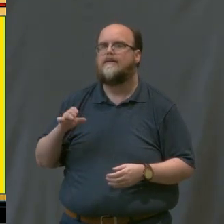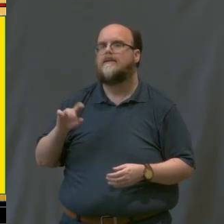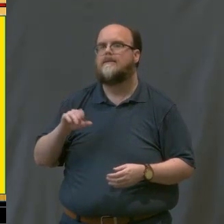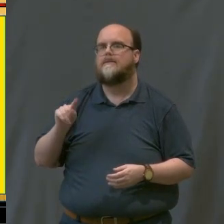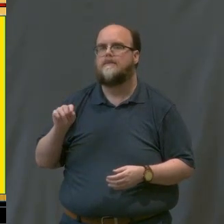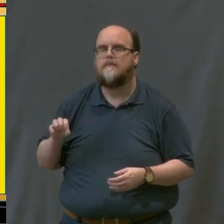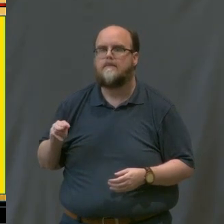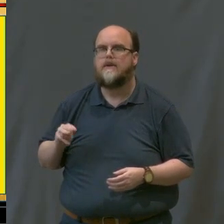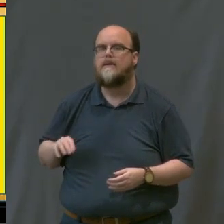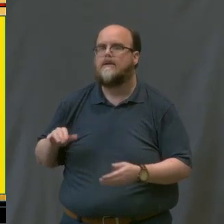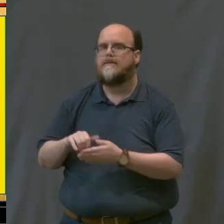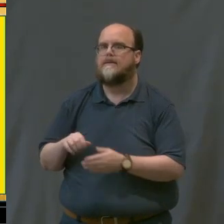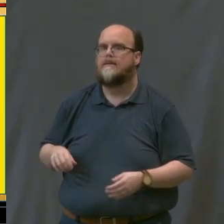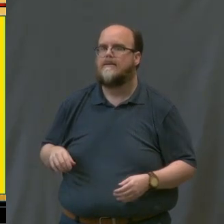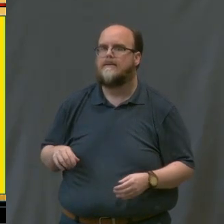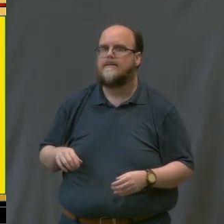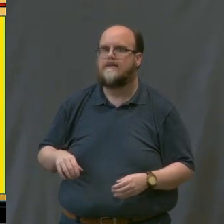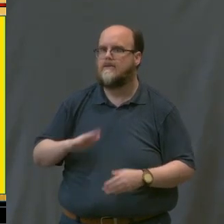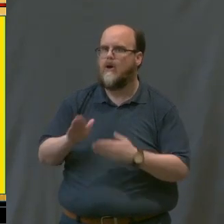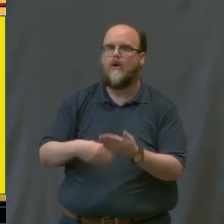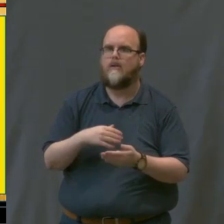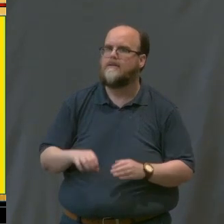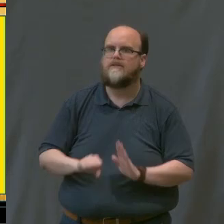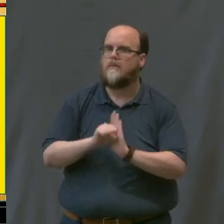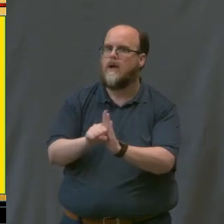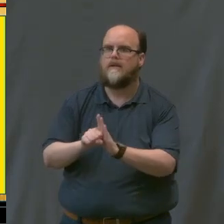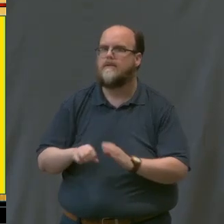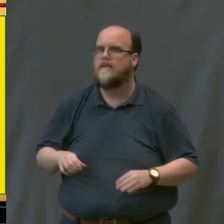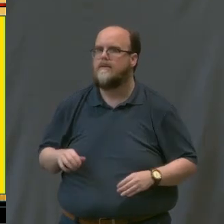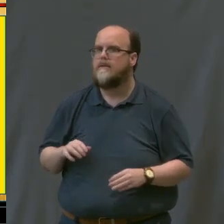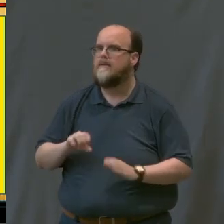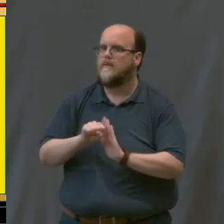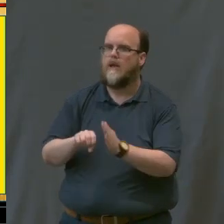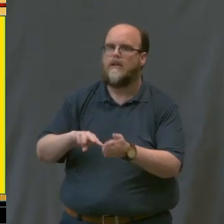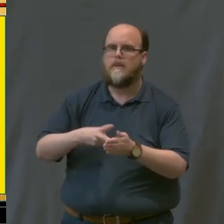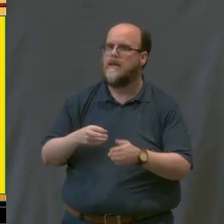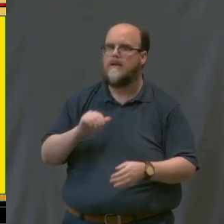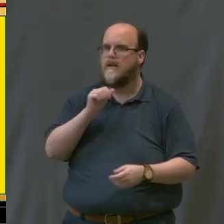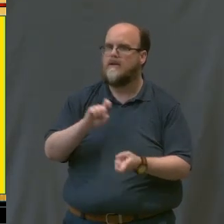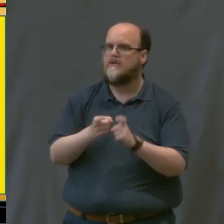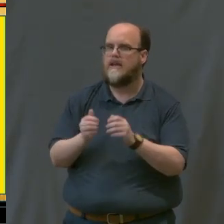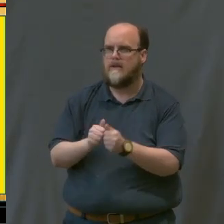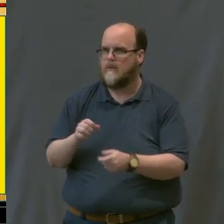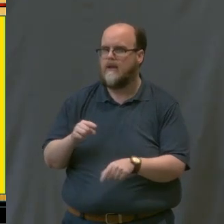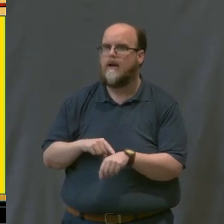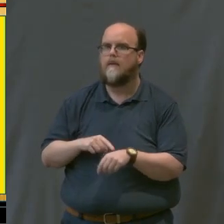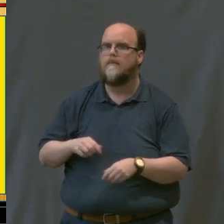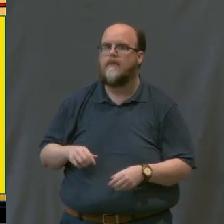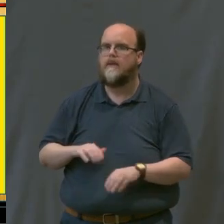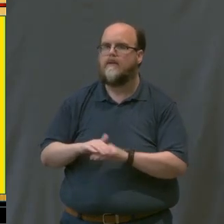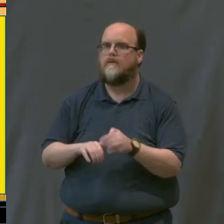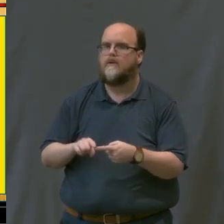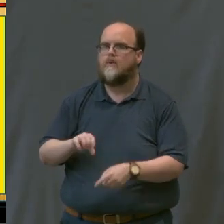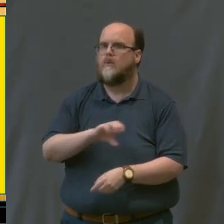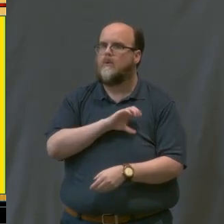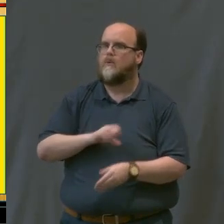symbology. Revelation is timelessly symbolic. The symbols and meaning do not change with time. The comfort to Christians